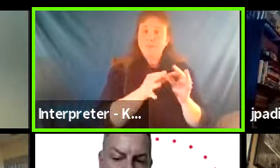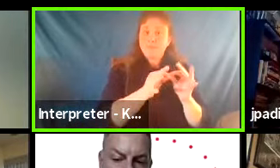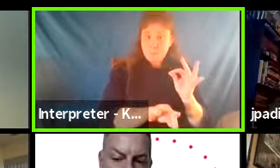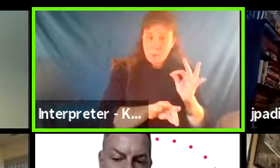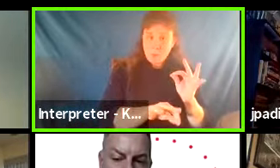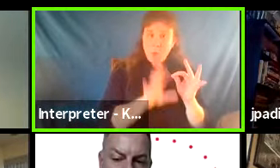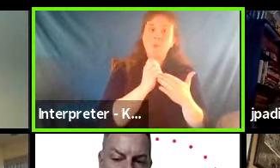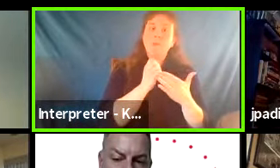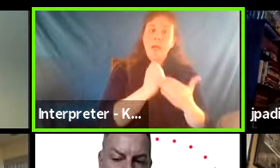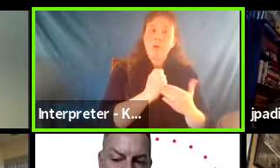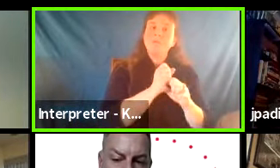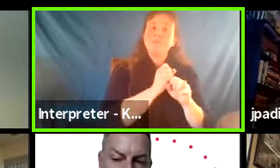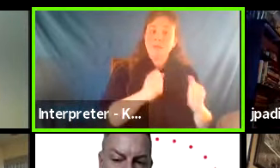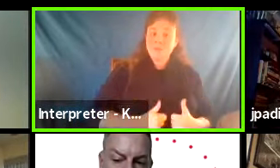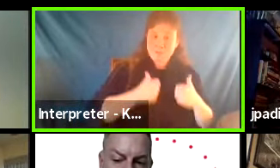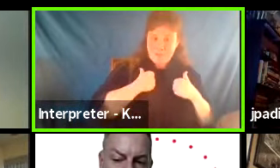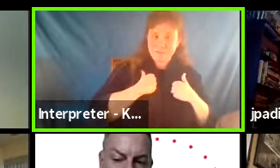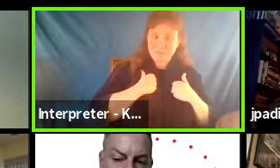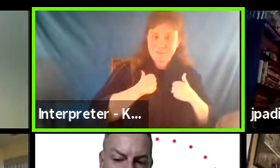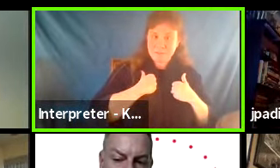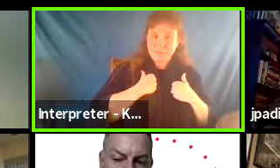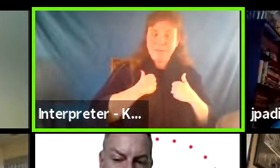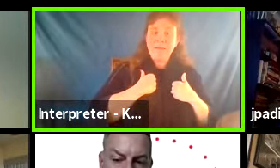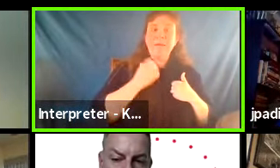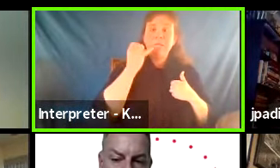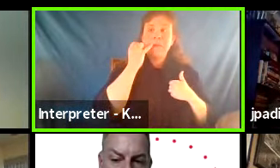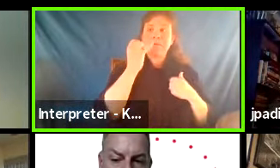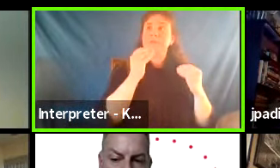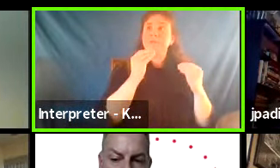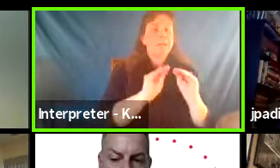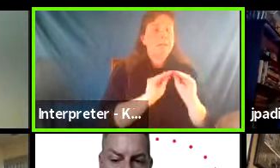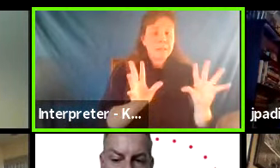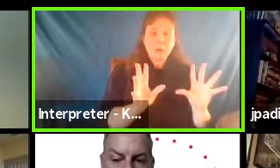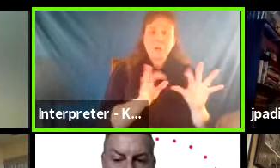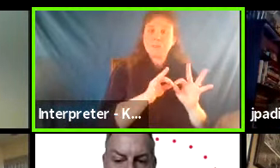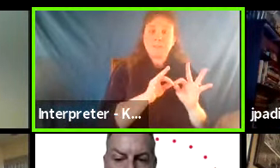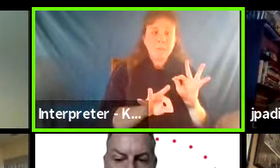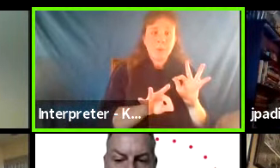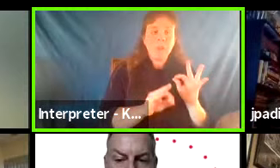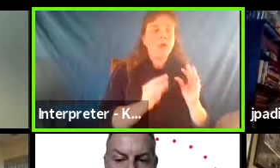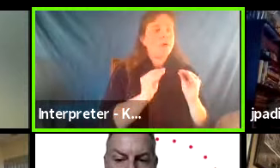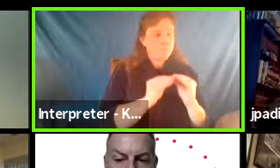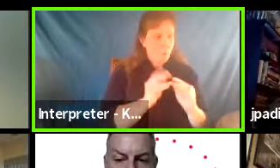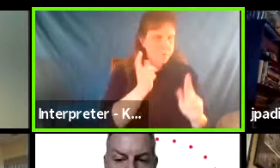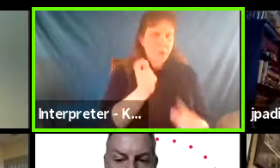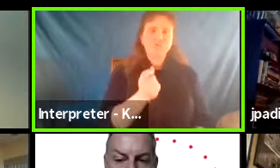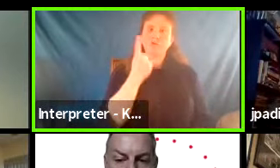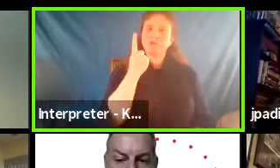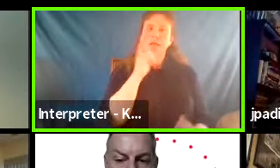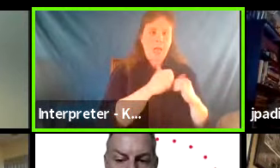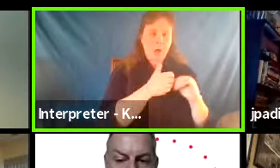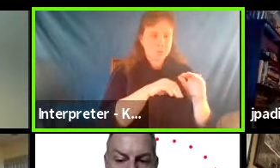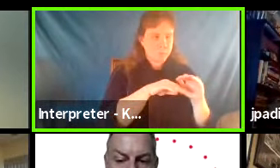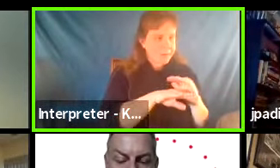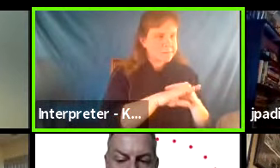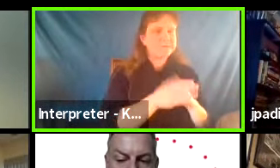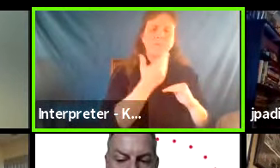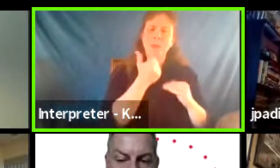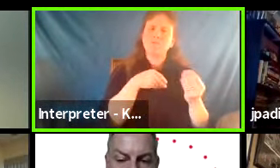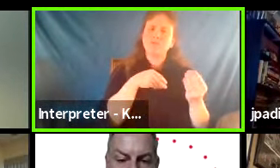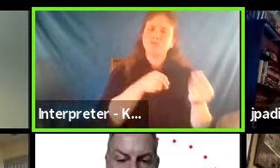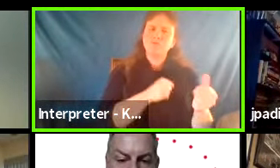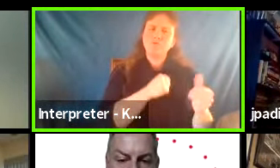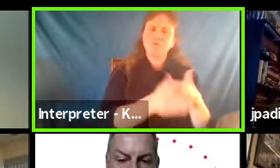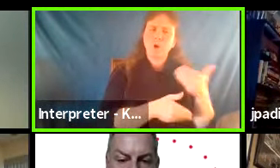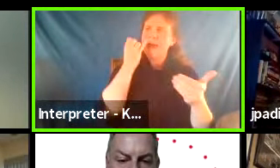people are wandering around or wondering what they have to do, then the better that we can do this process. And so as we're thinking